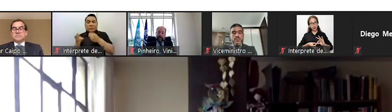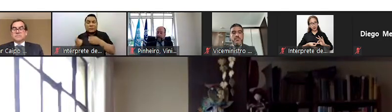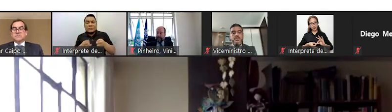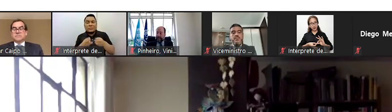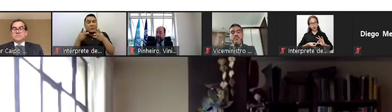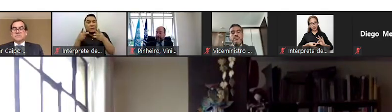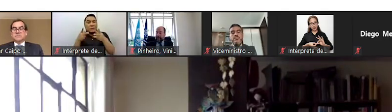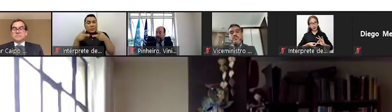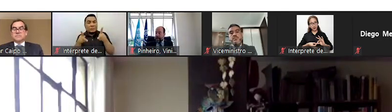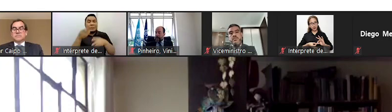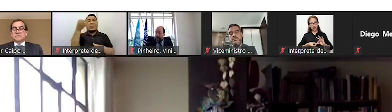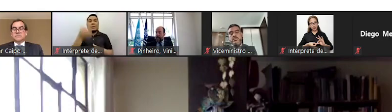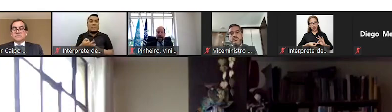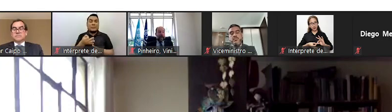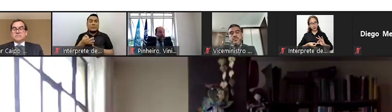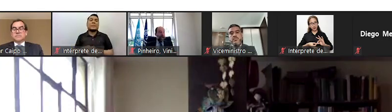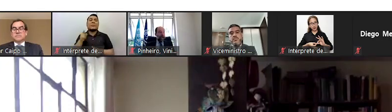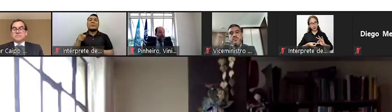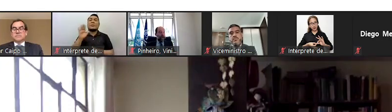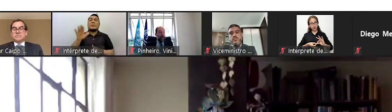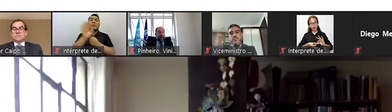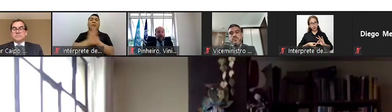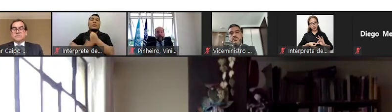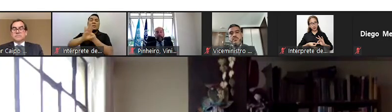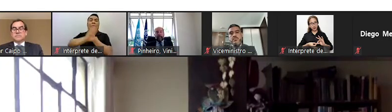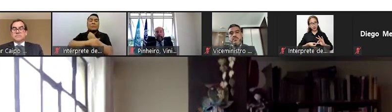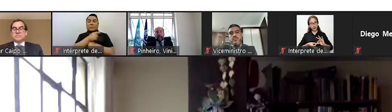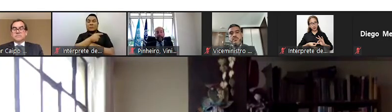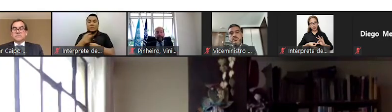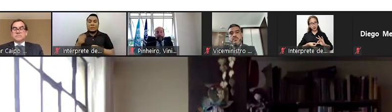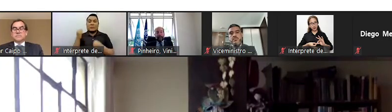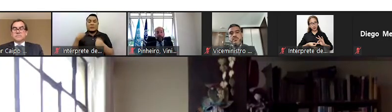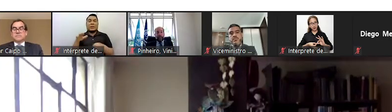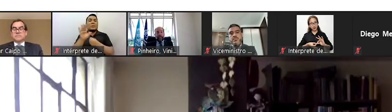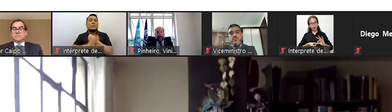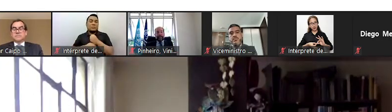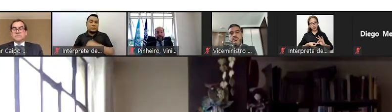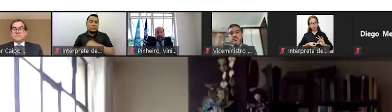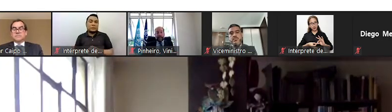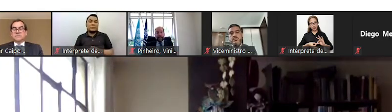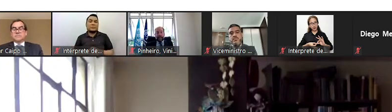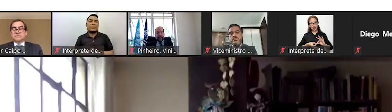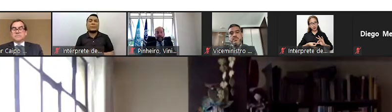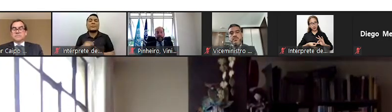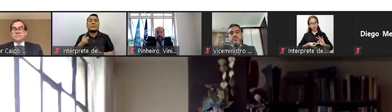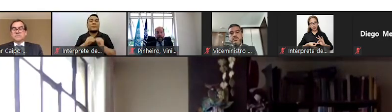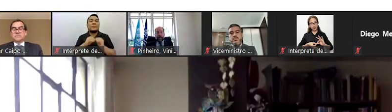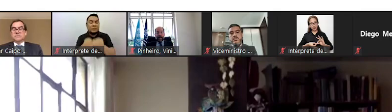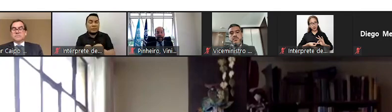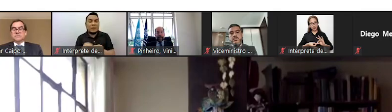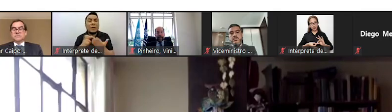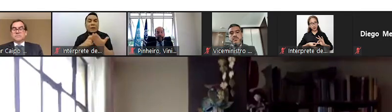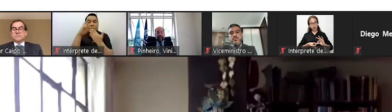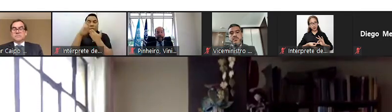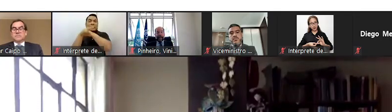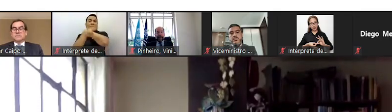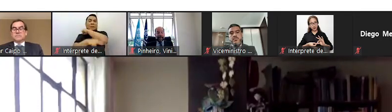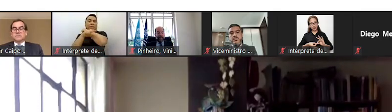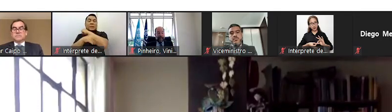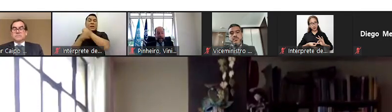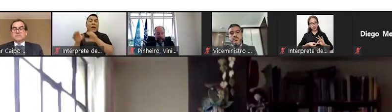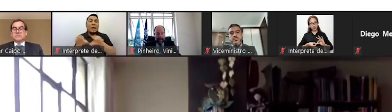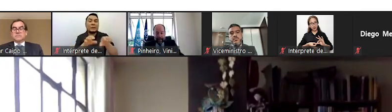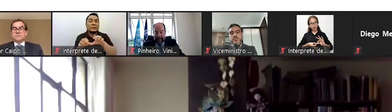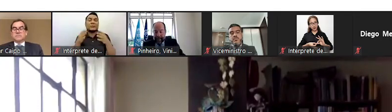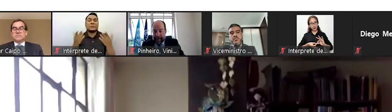implement different tools or mechanisms that would allow the defenders to be protected the implementation